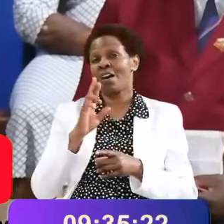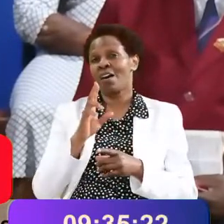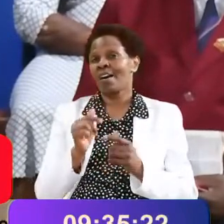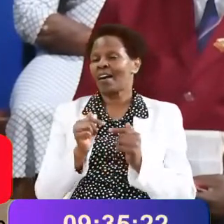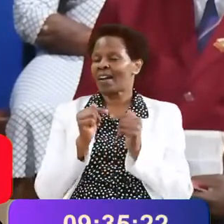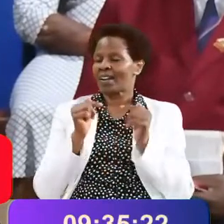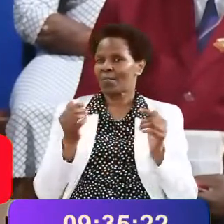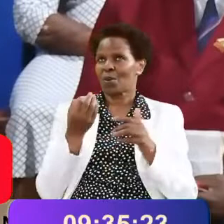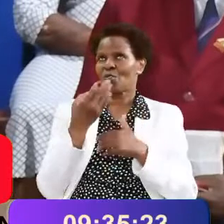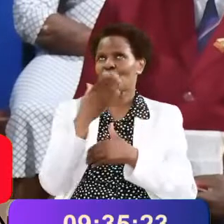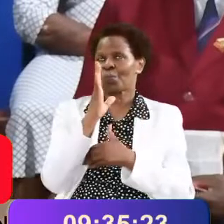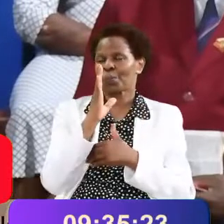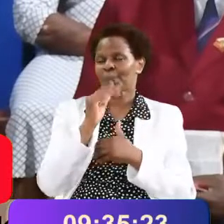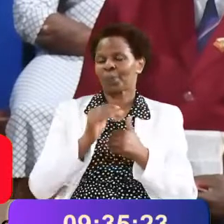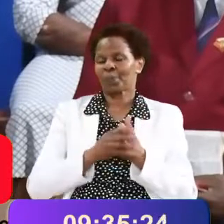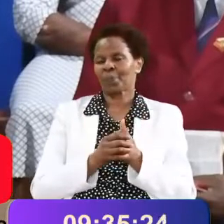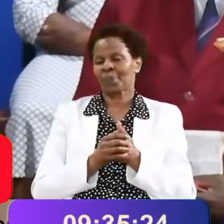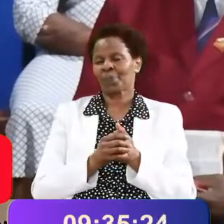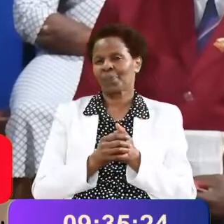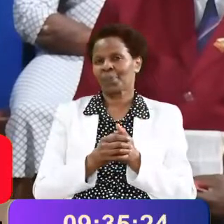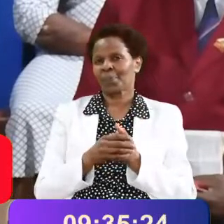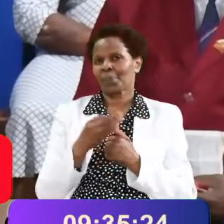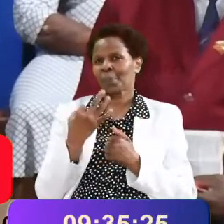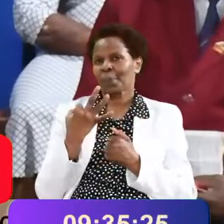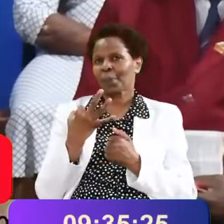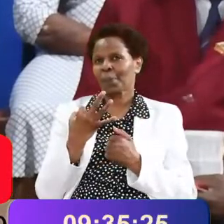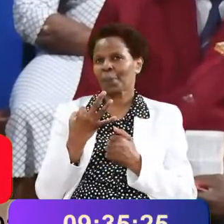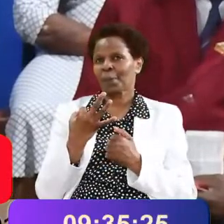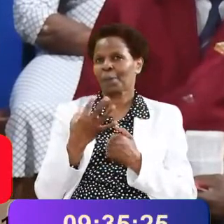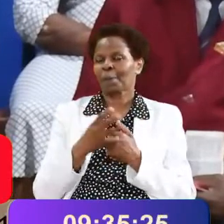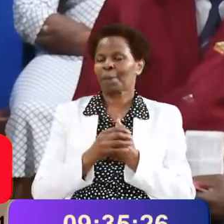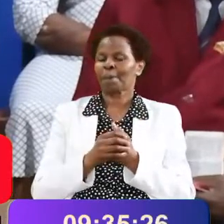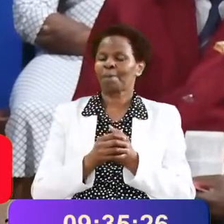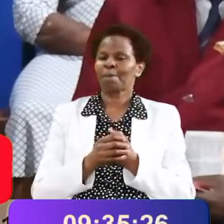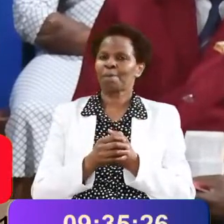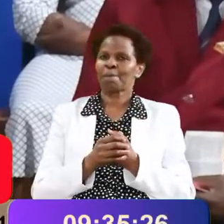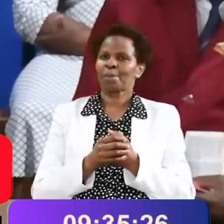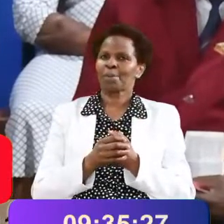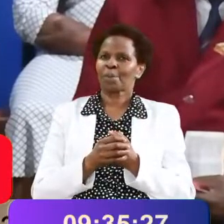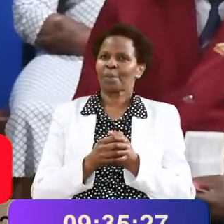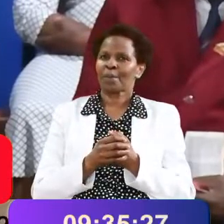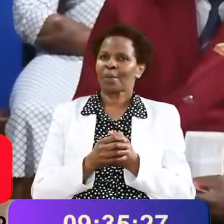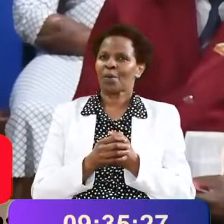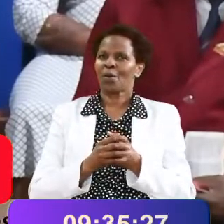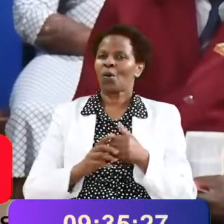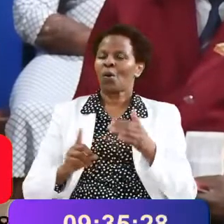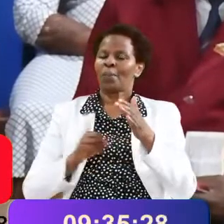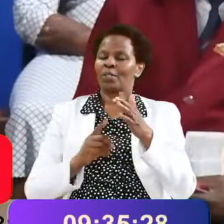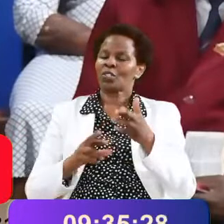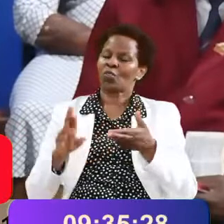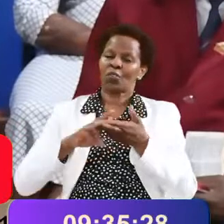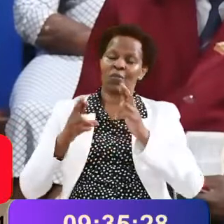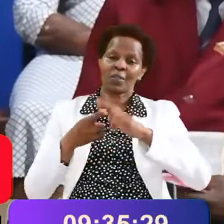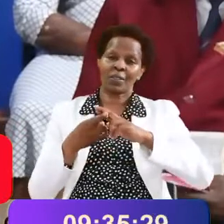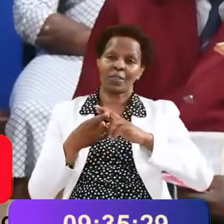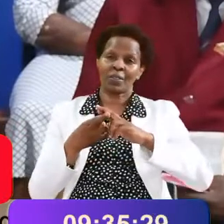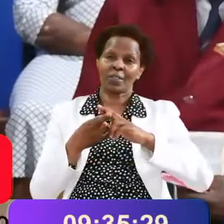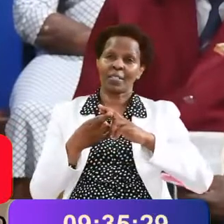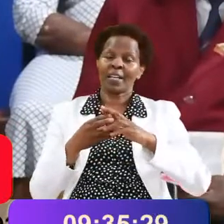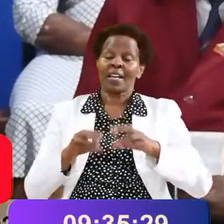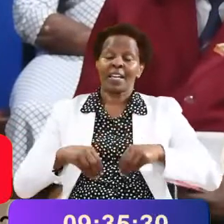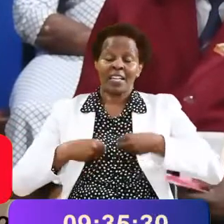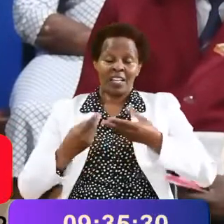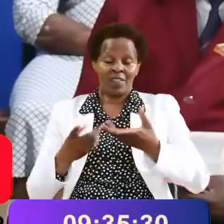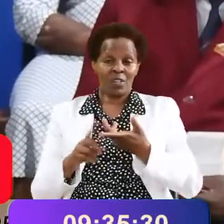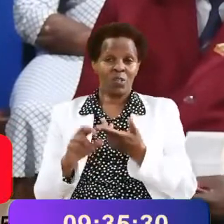of God. Number three about reconciliation is that the ministry of reconciliation has been given to